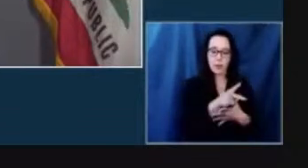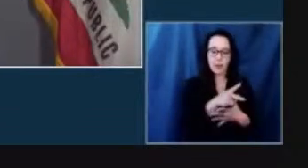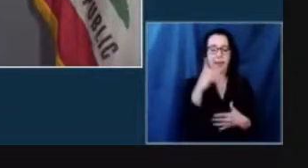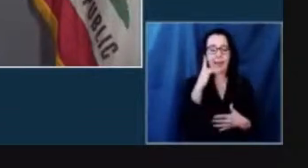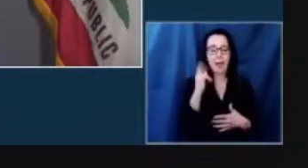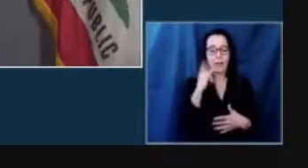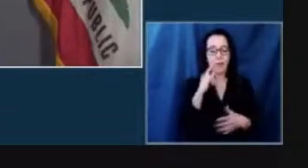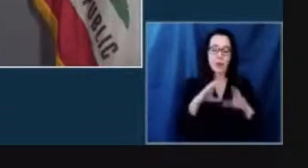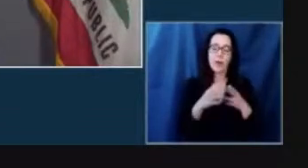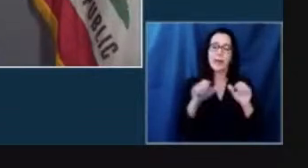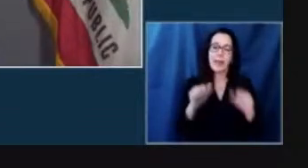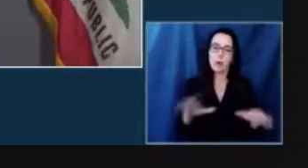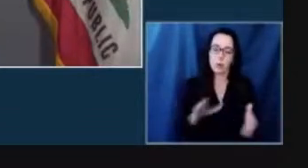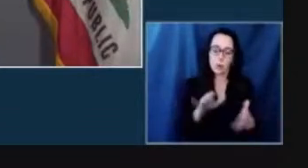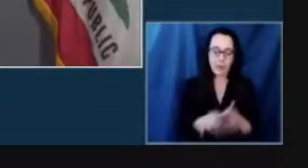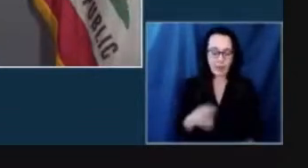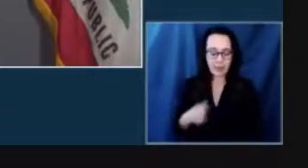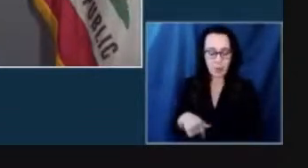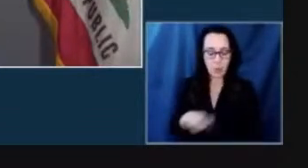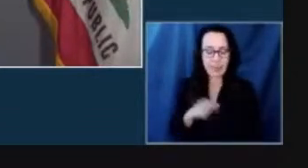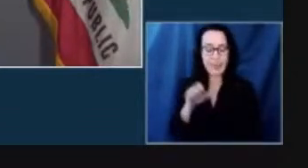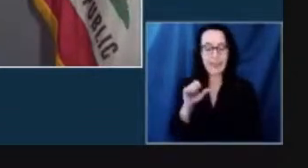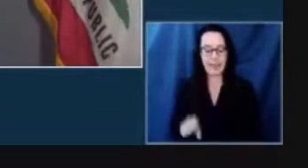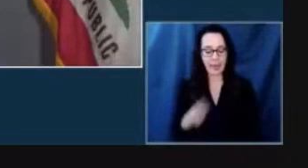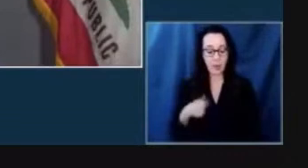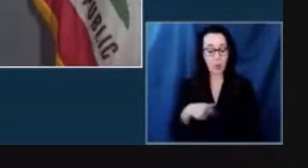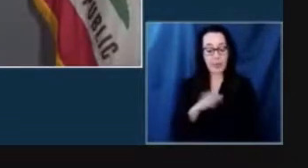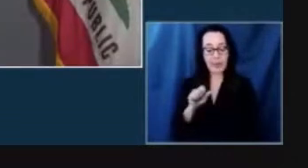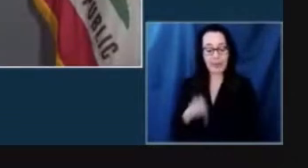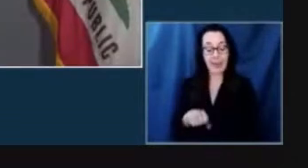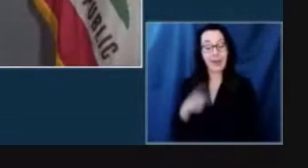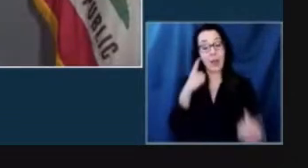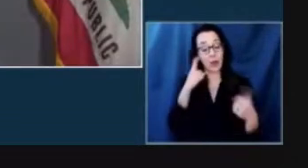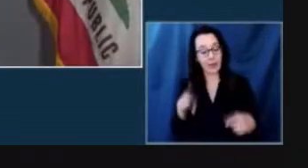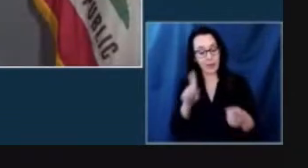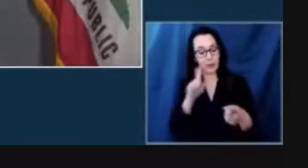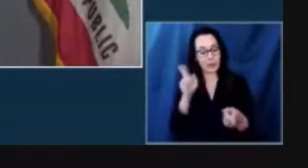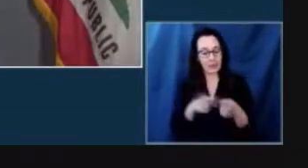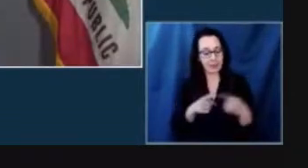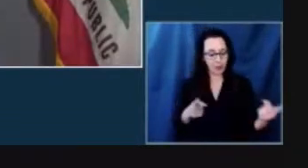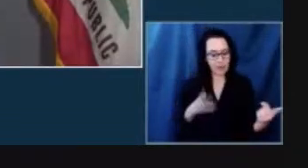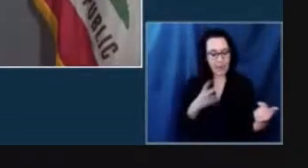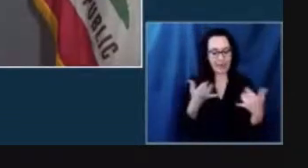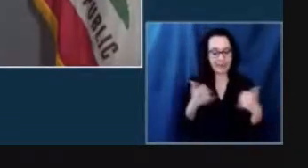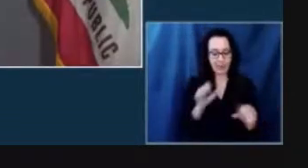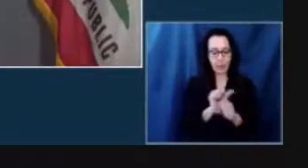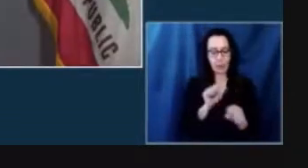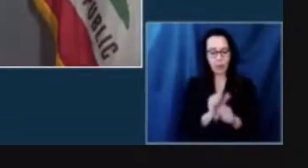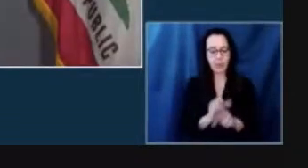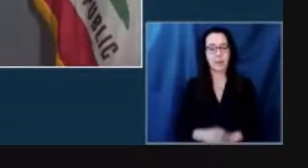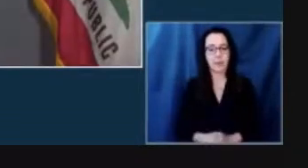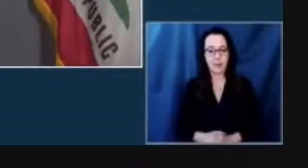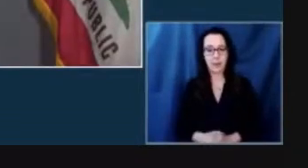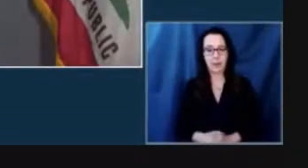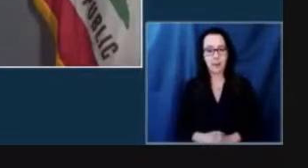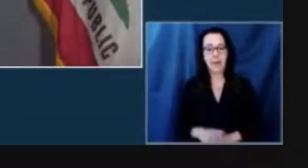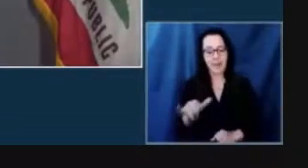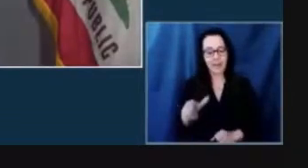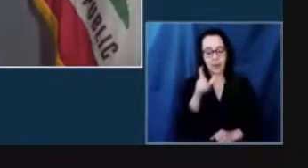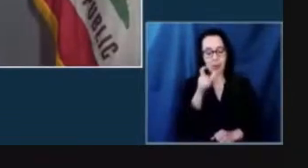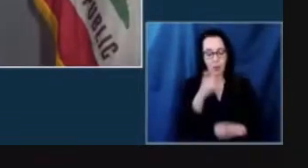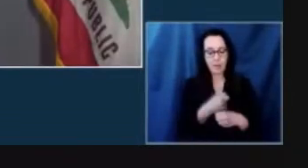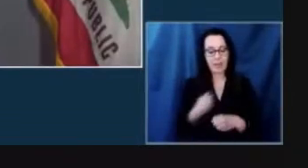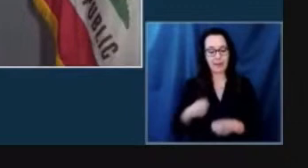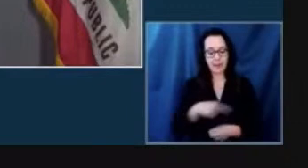that. We can do it, and we can agree to disagree and still work together. That's what makes us who we are.